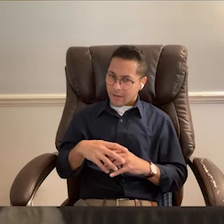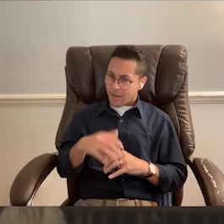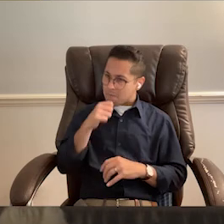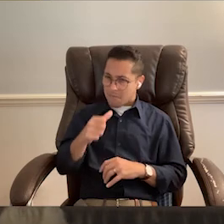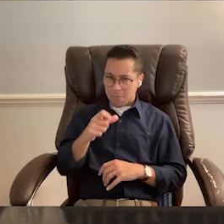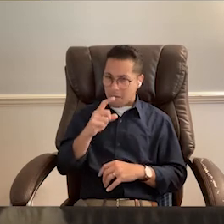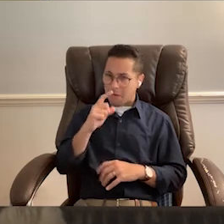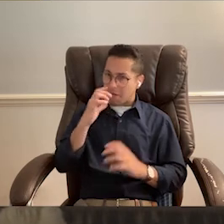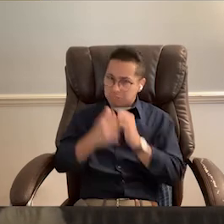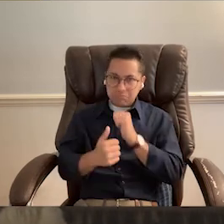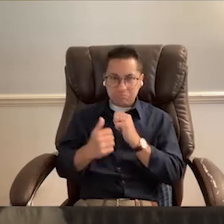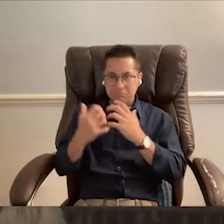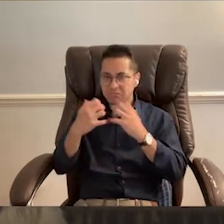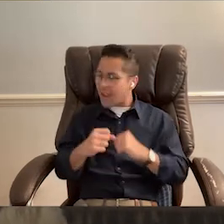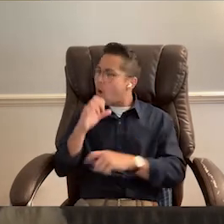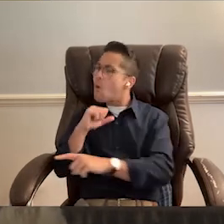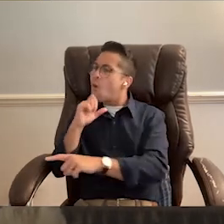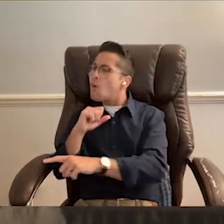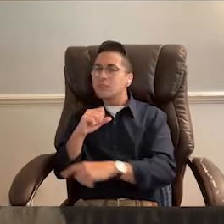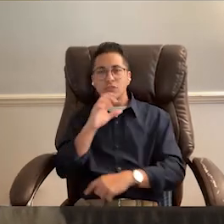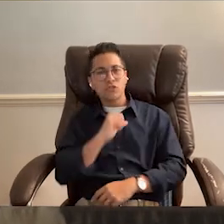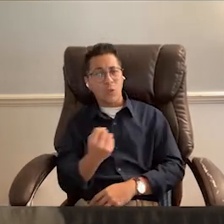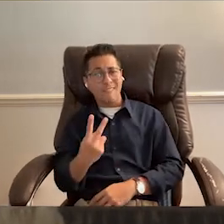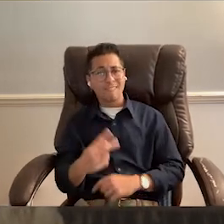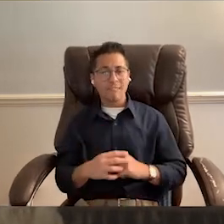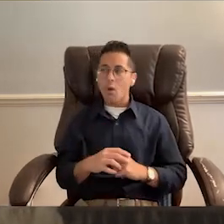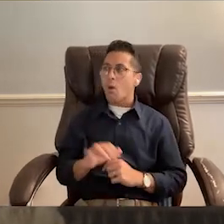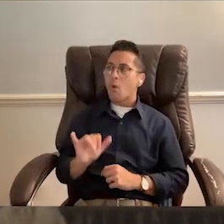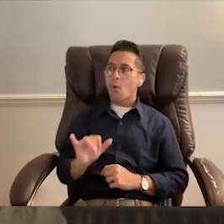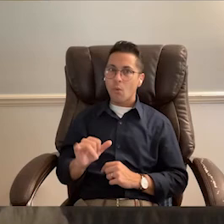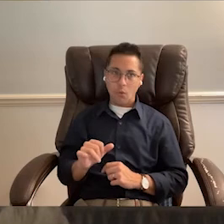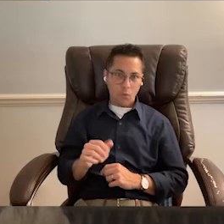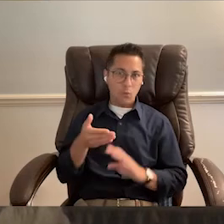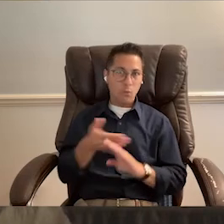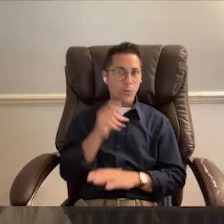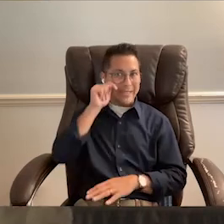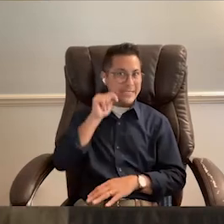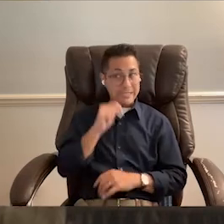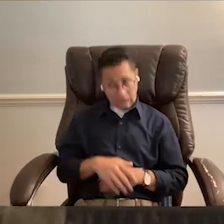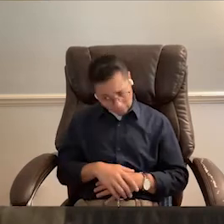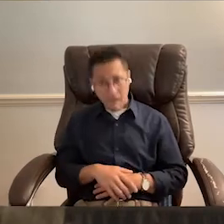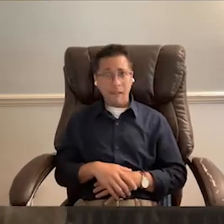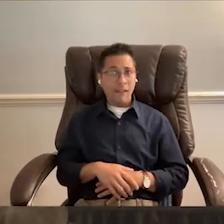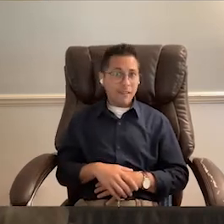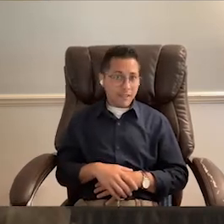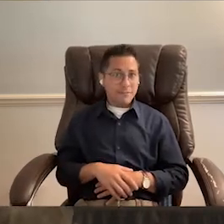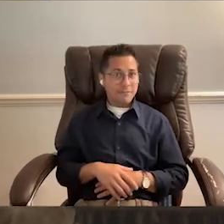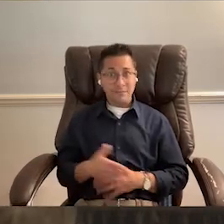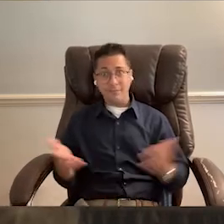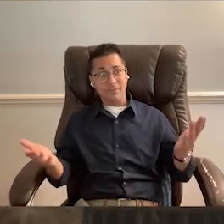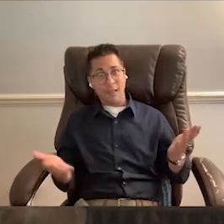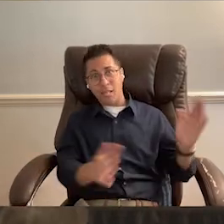telling you not to do something, Yeah. and not in any stern voice or anything, but How it's old is just she's